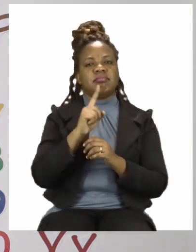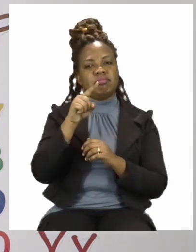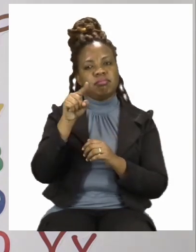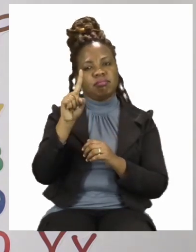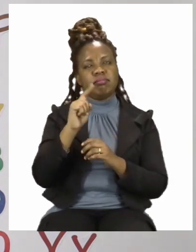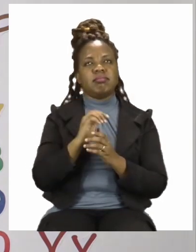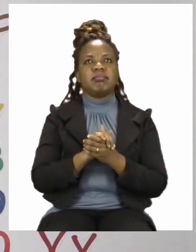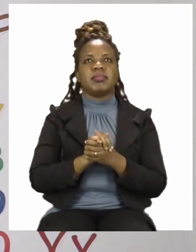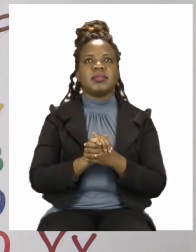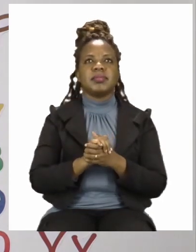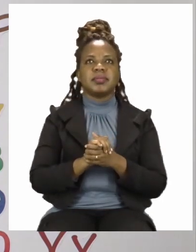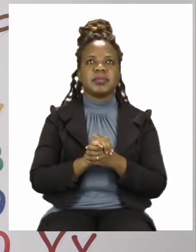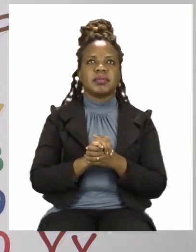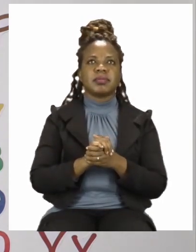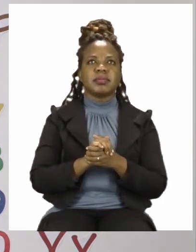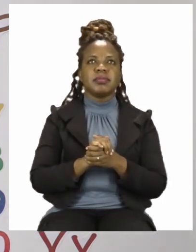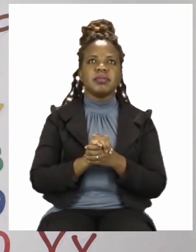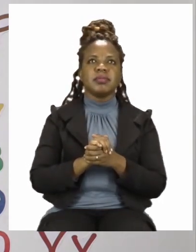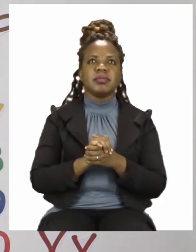as well.